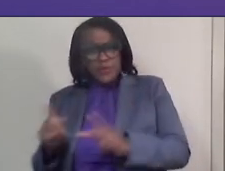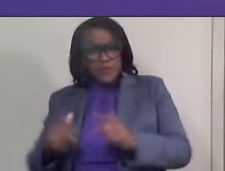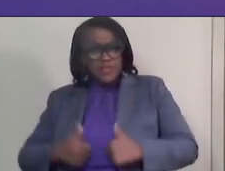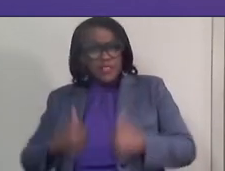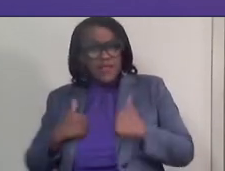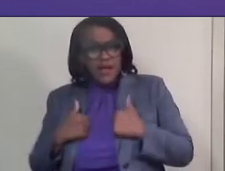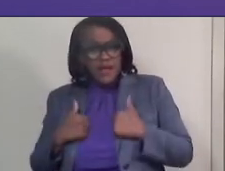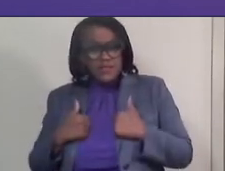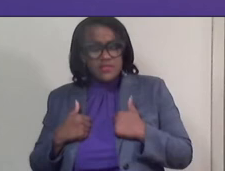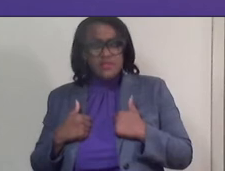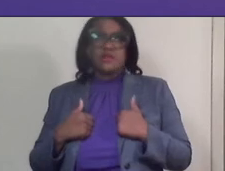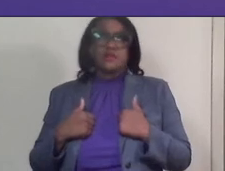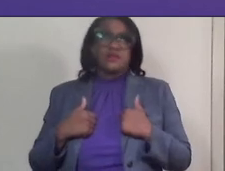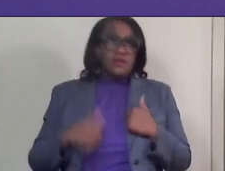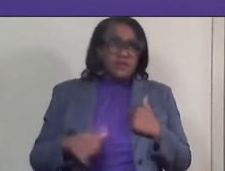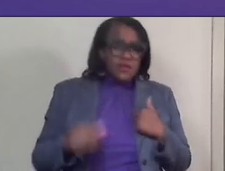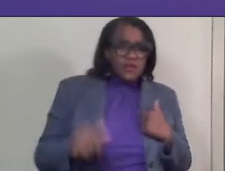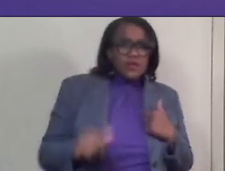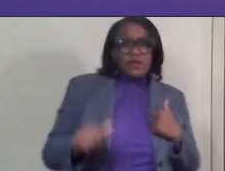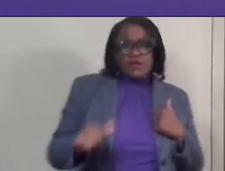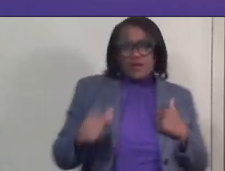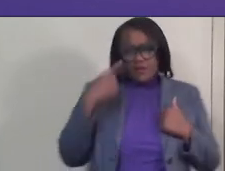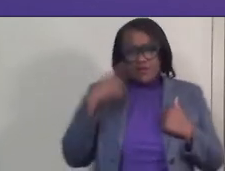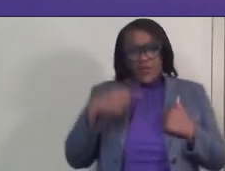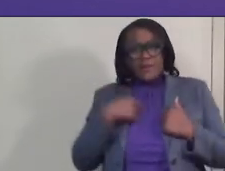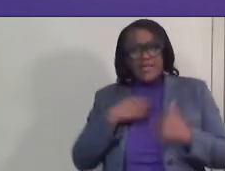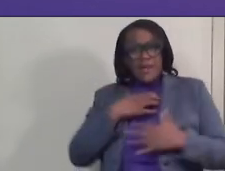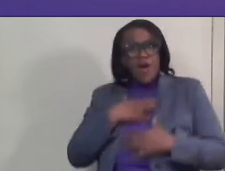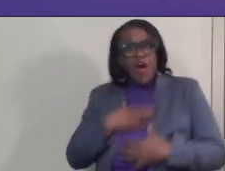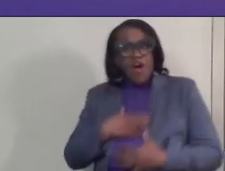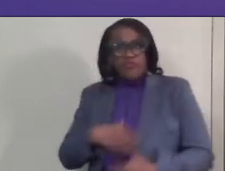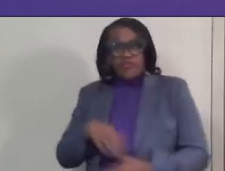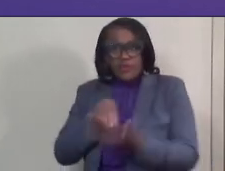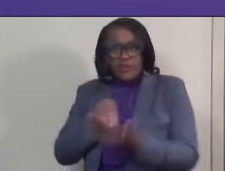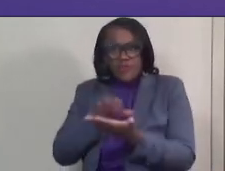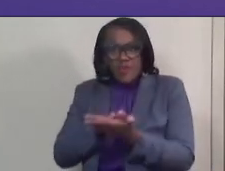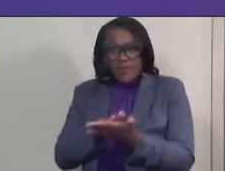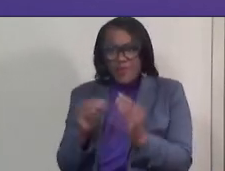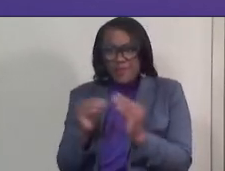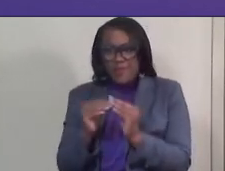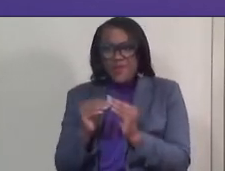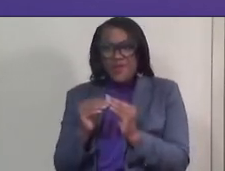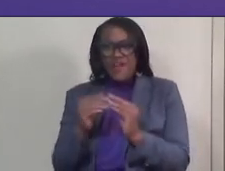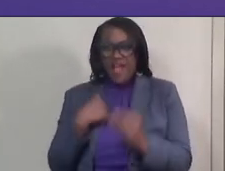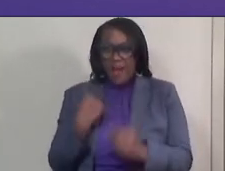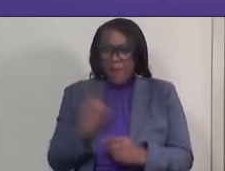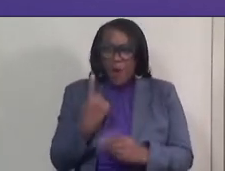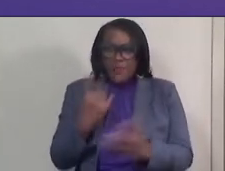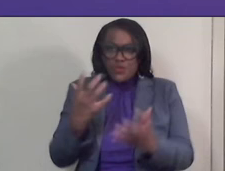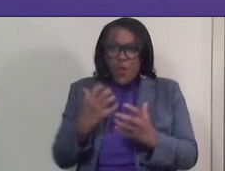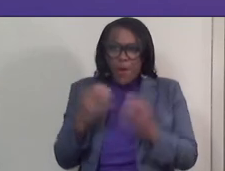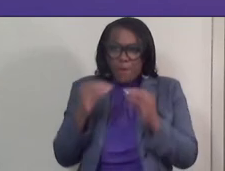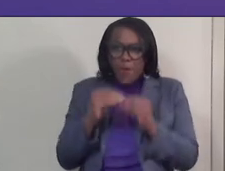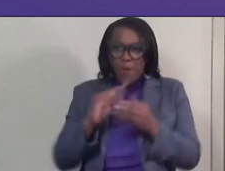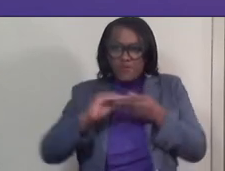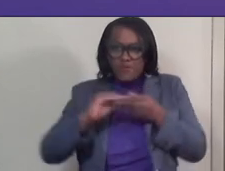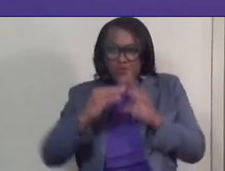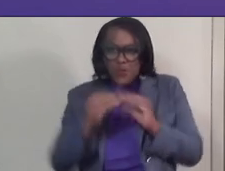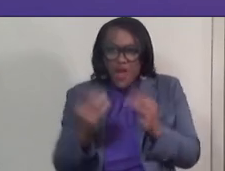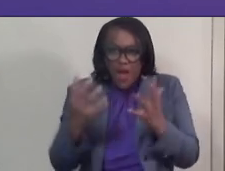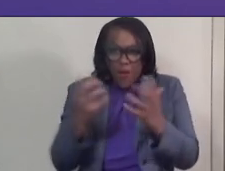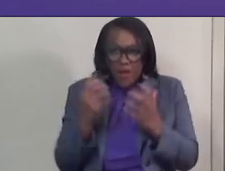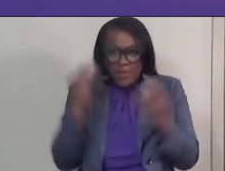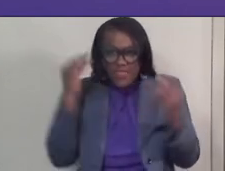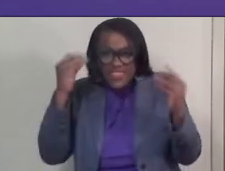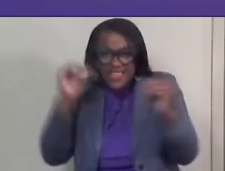me, it's like I'm hungry to document. Like I always want to get a story, or I'm always thinking about how